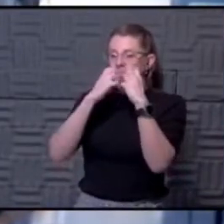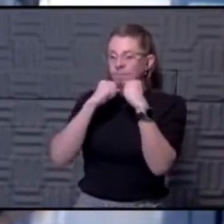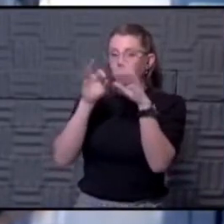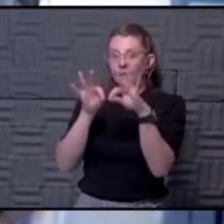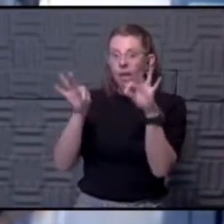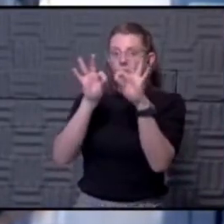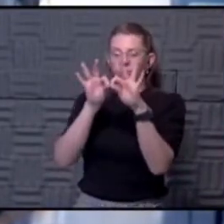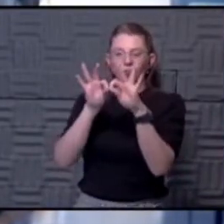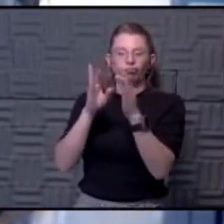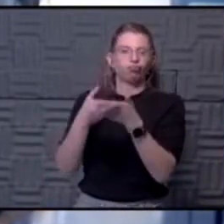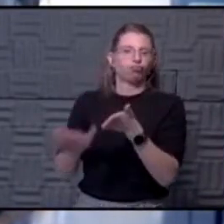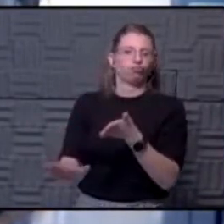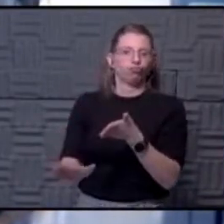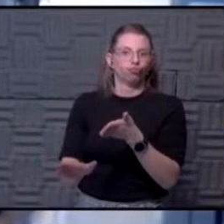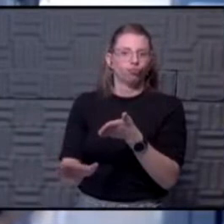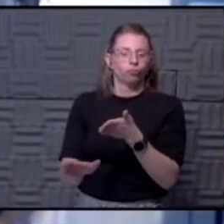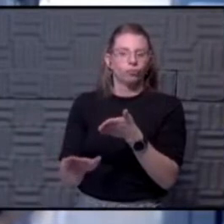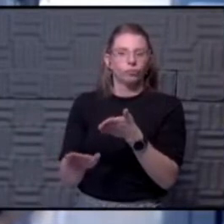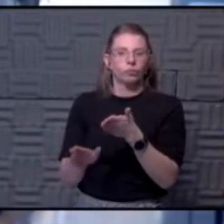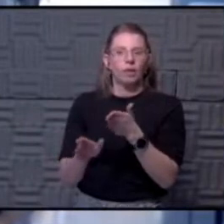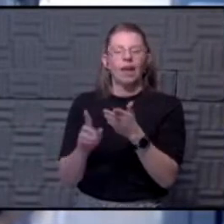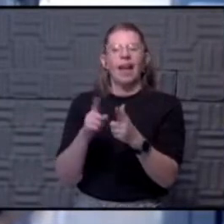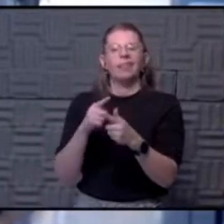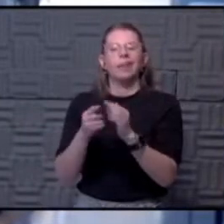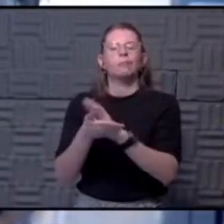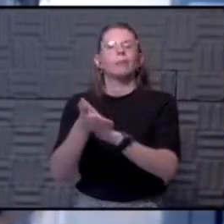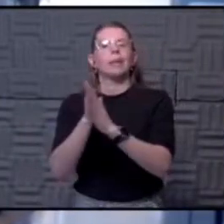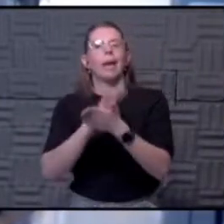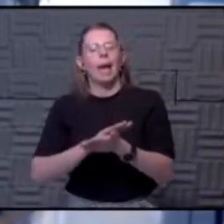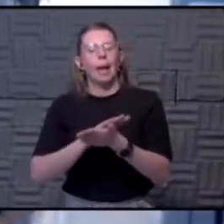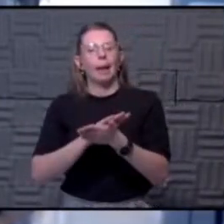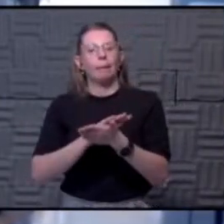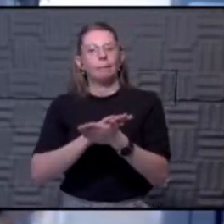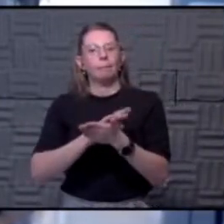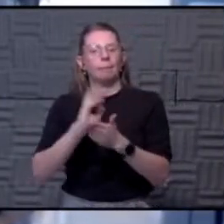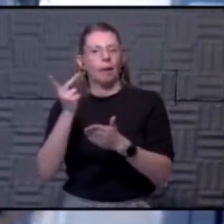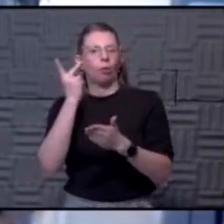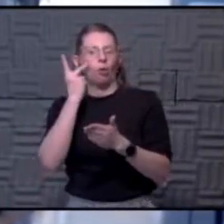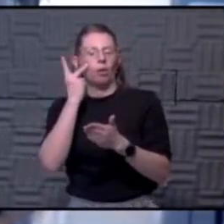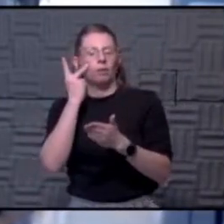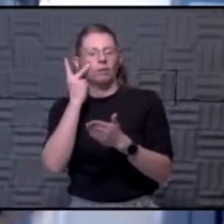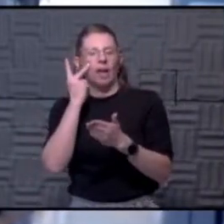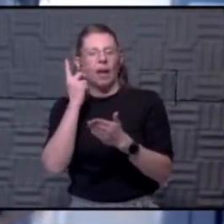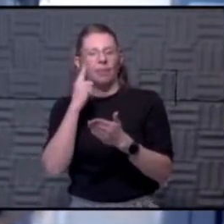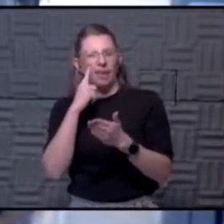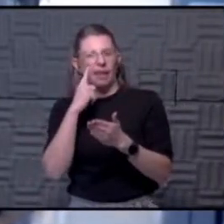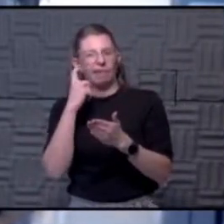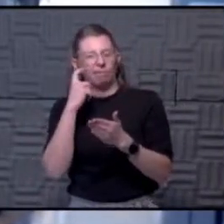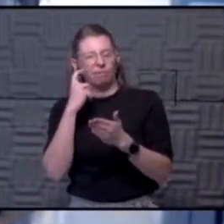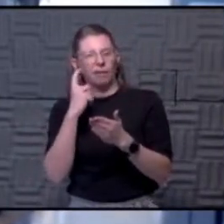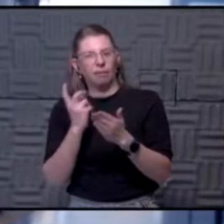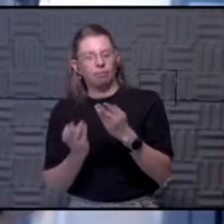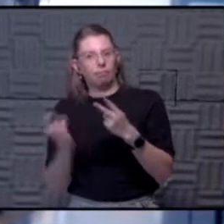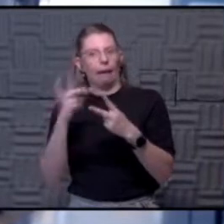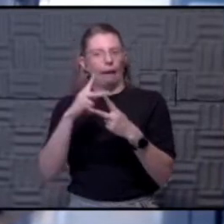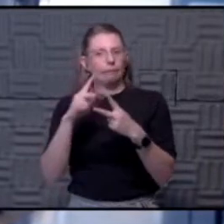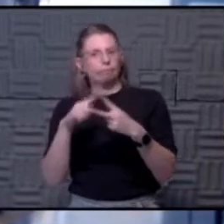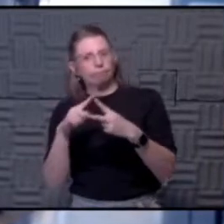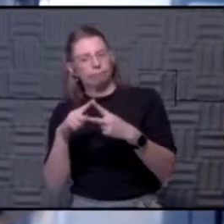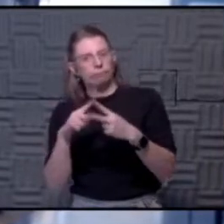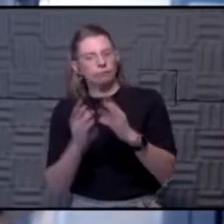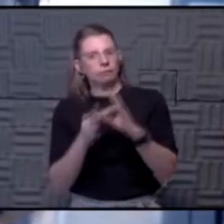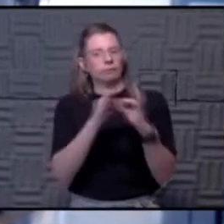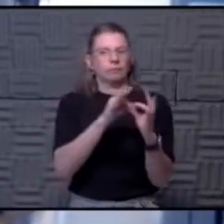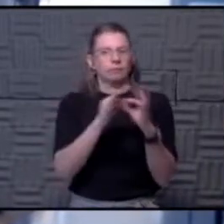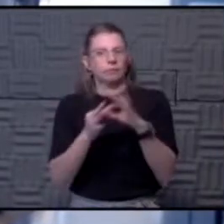then somehow became politicized, probably relates to number one that I just mentioned. The third thing is it